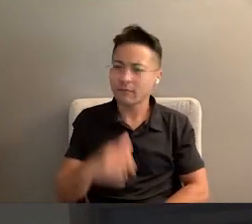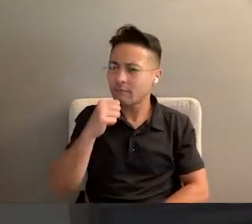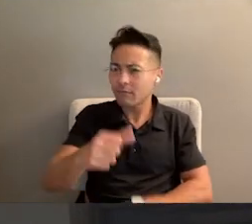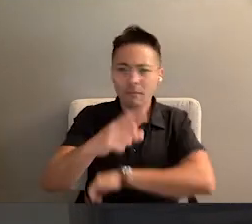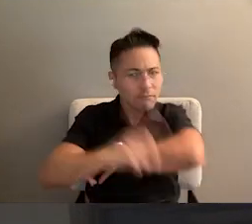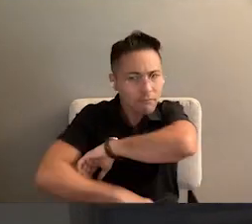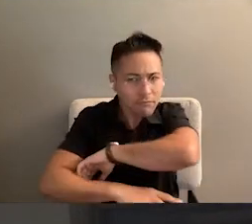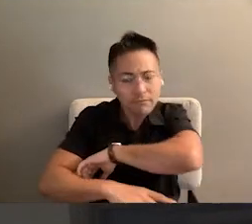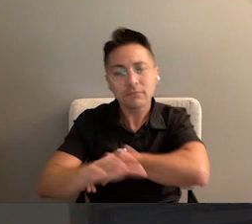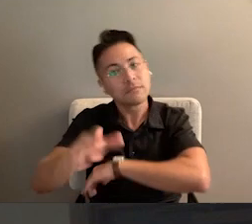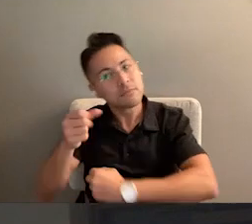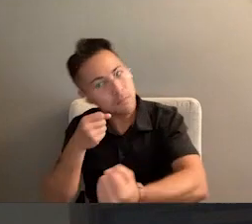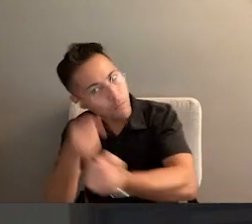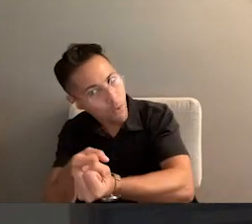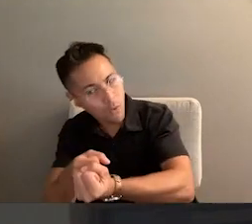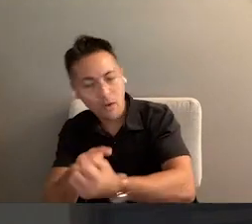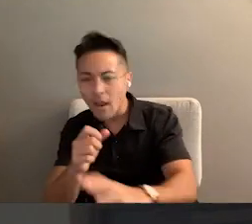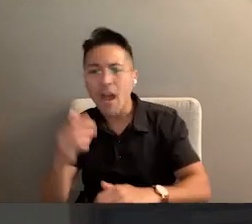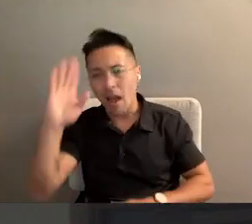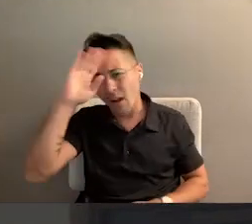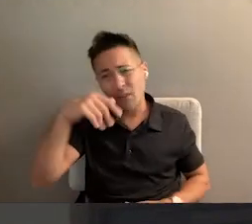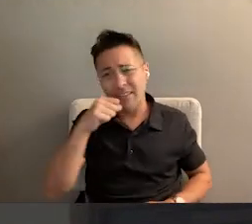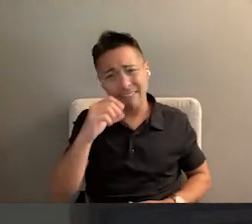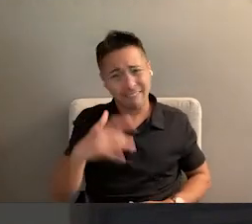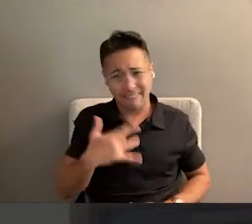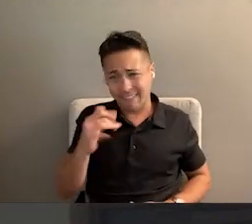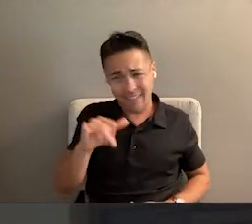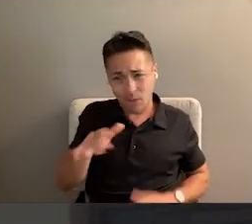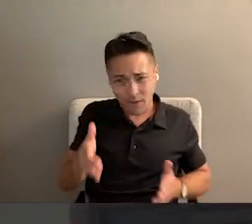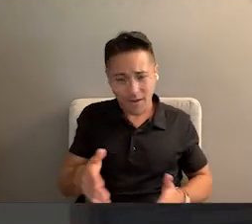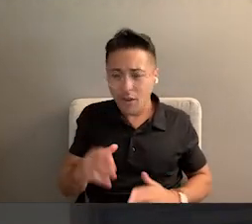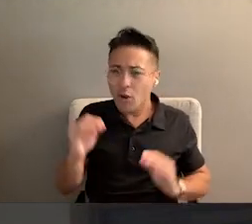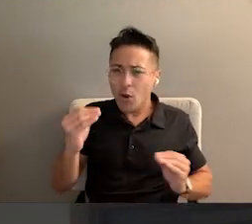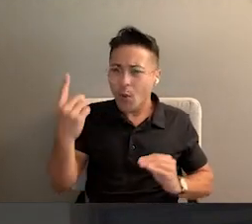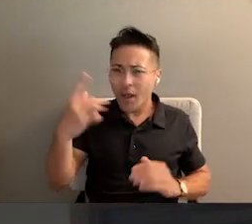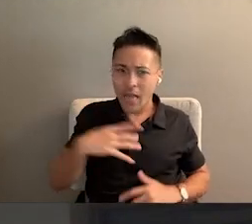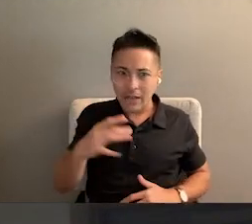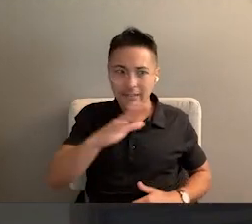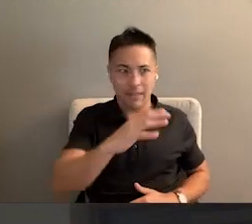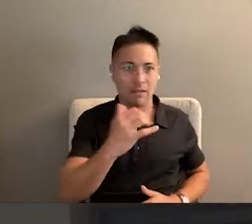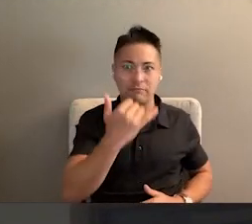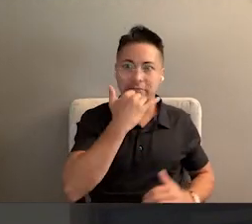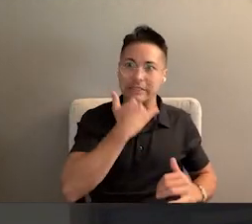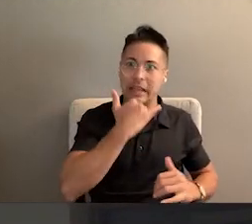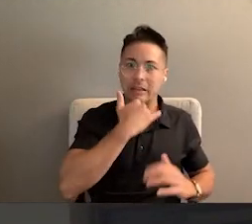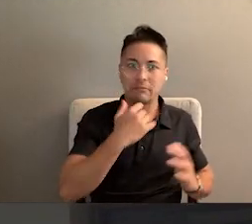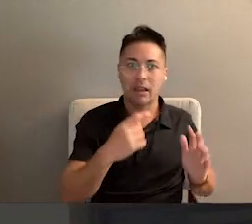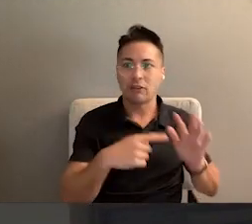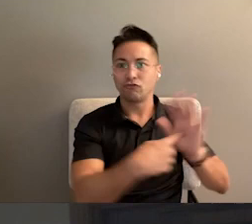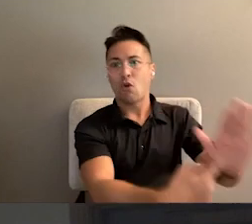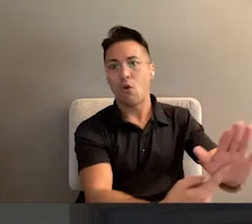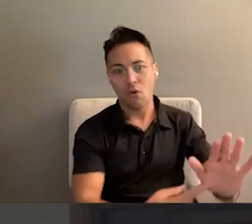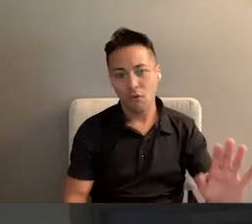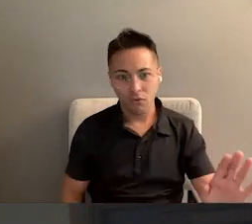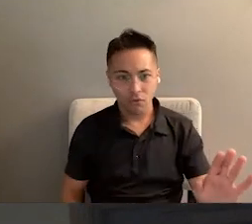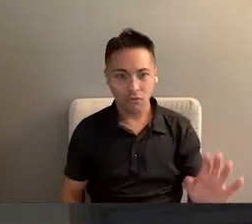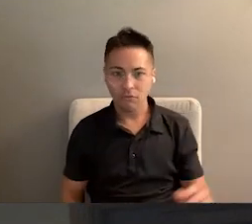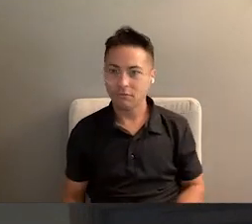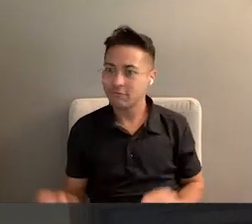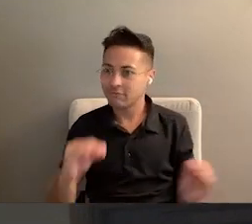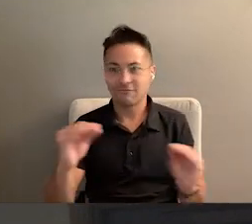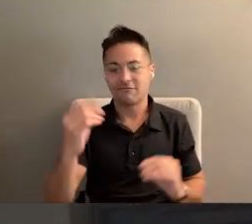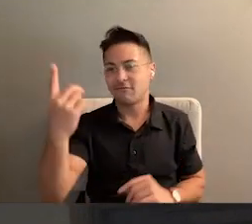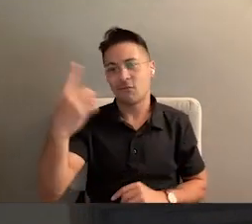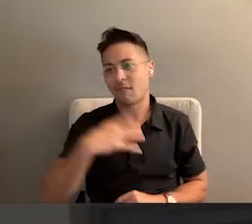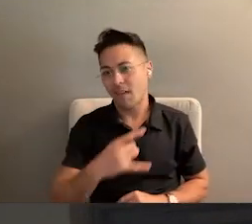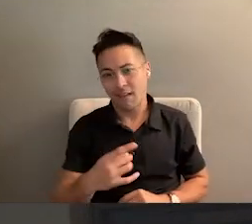of our way that we support you. It's not punishment, it's support. I know it doesn't feel like it all the time. Nobody likes their mistakes